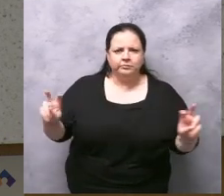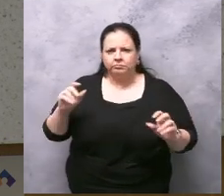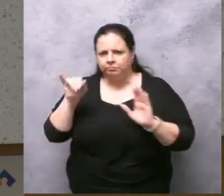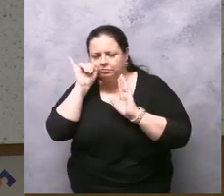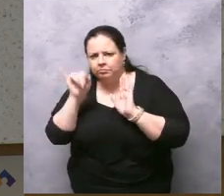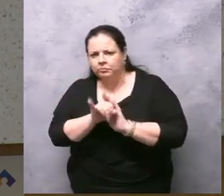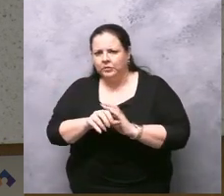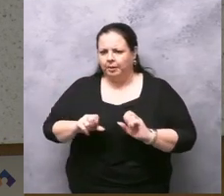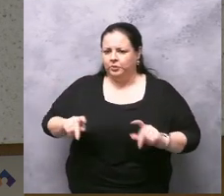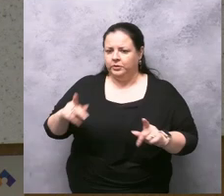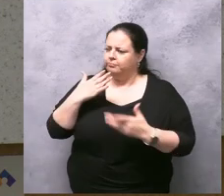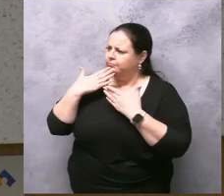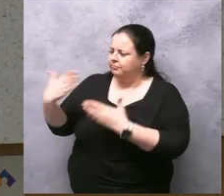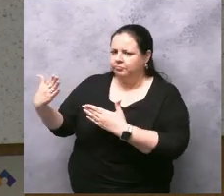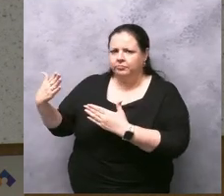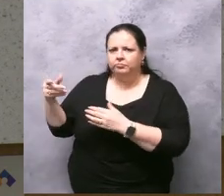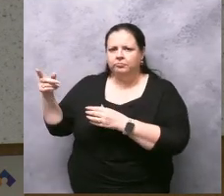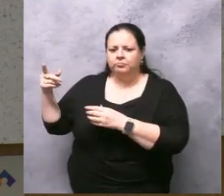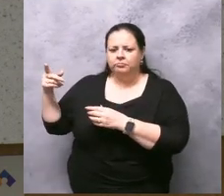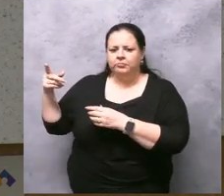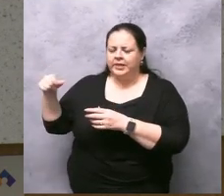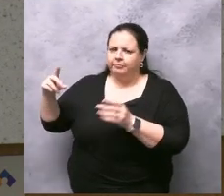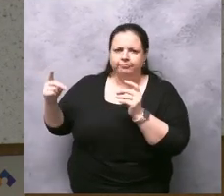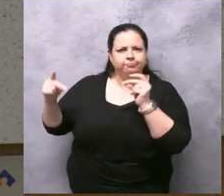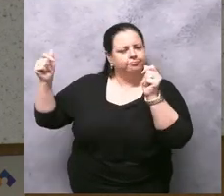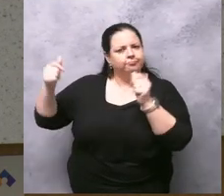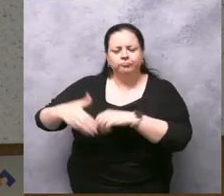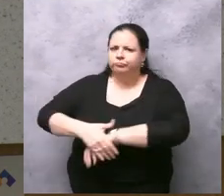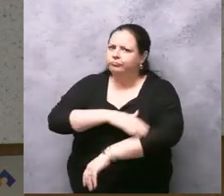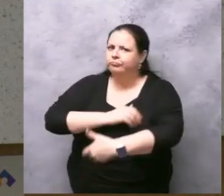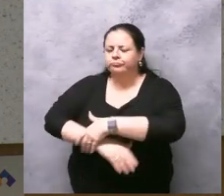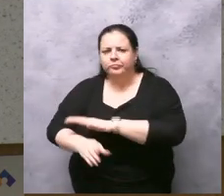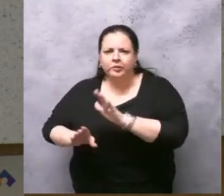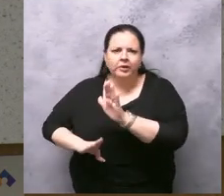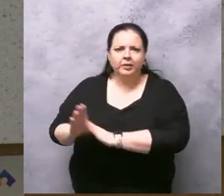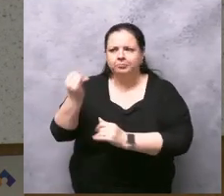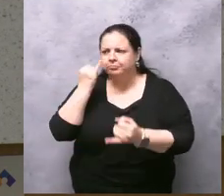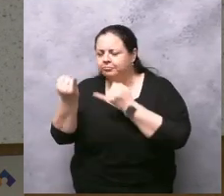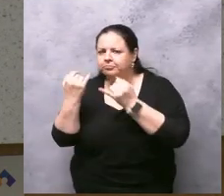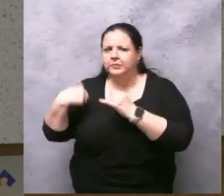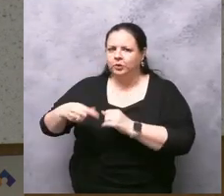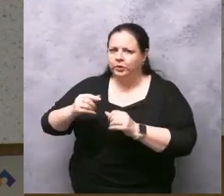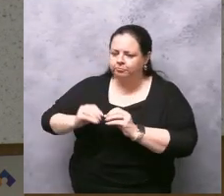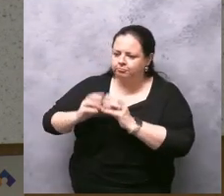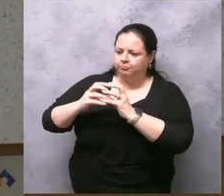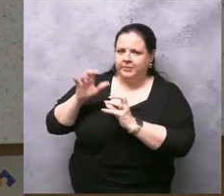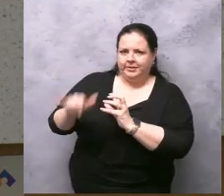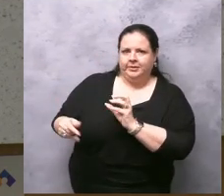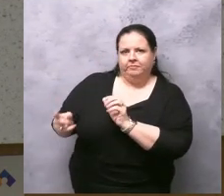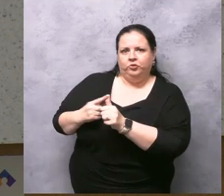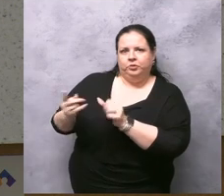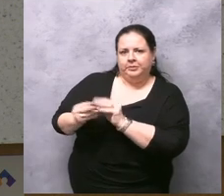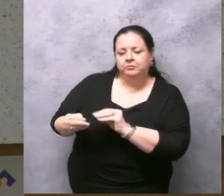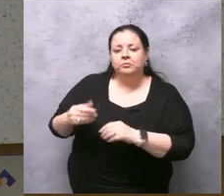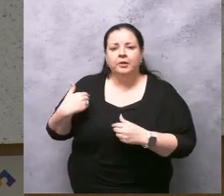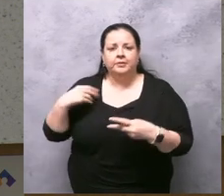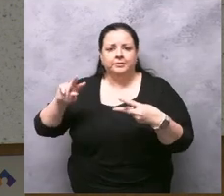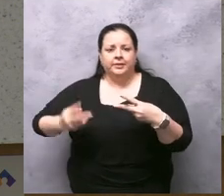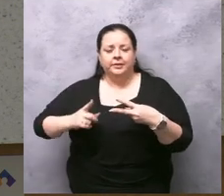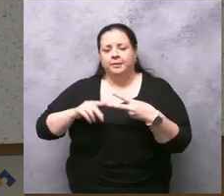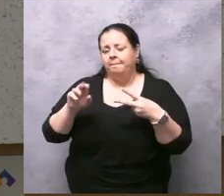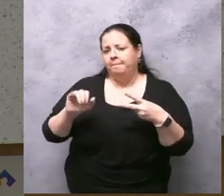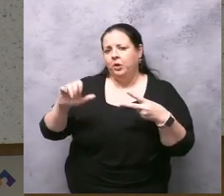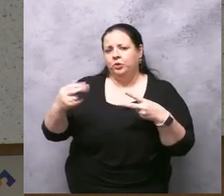and I'm thank the administration for getting to work right away on developing a few of the ideas that were generated at that first meeting. We held our second meeting on